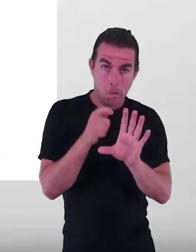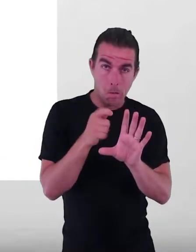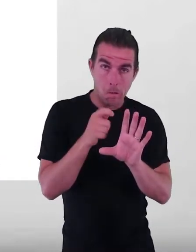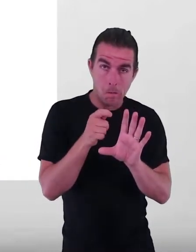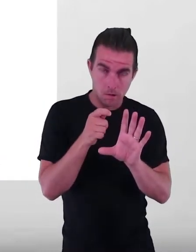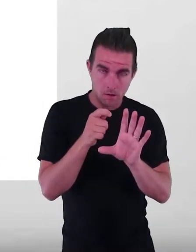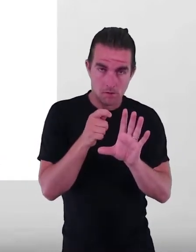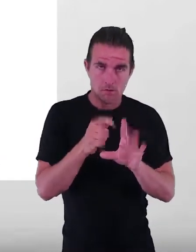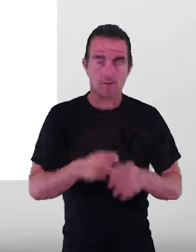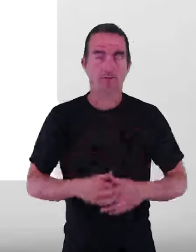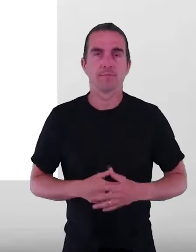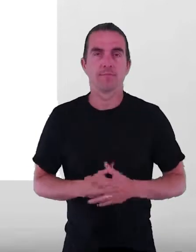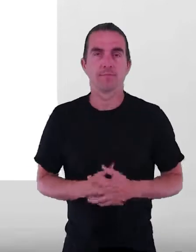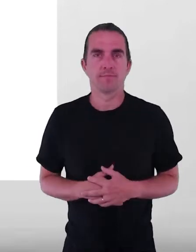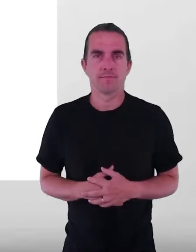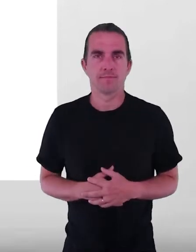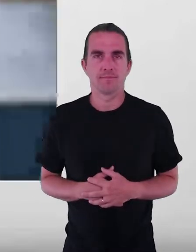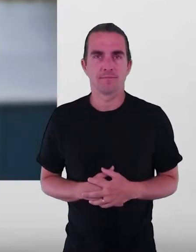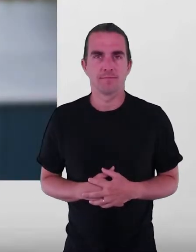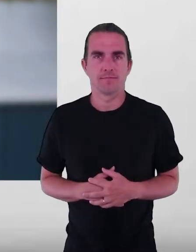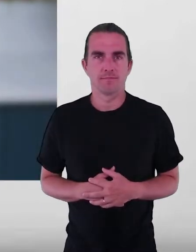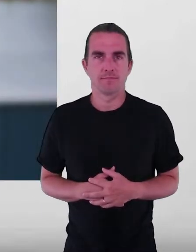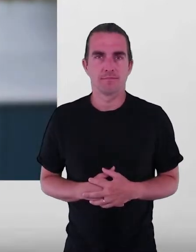repeat the process in the second nostril.